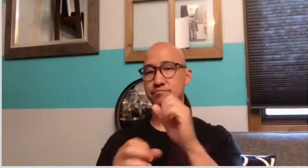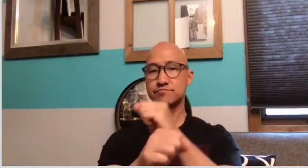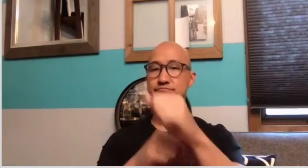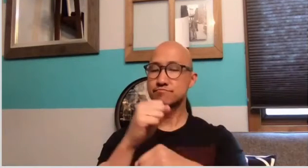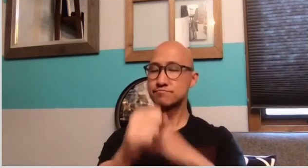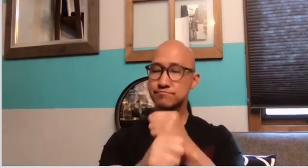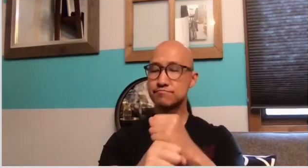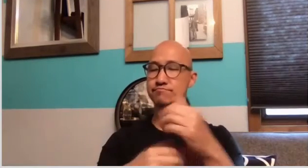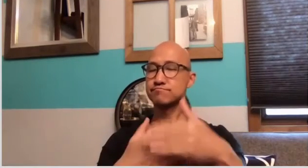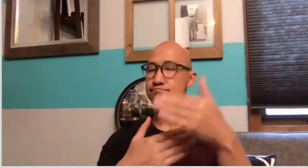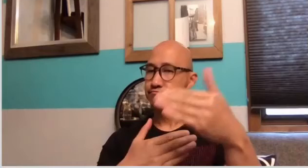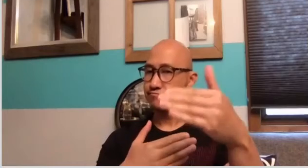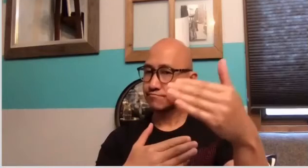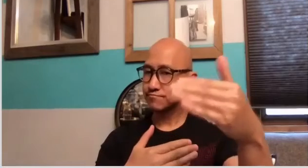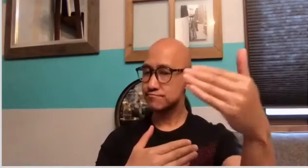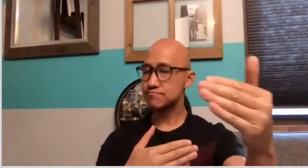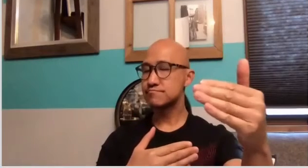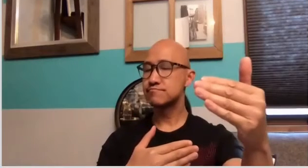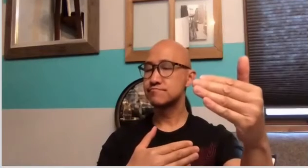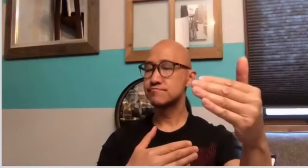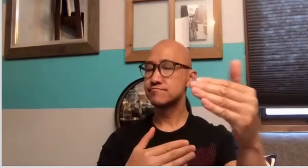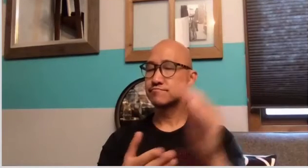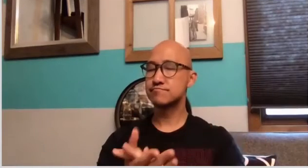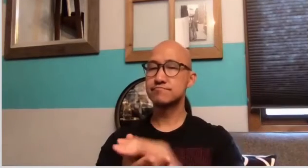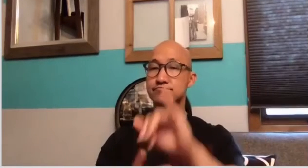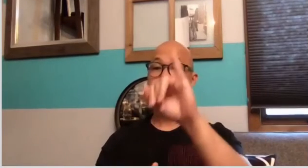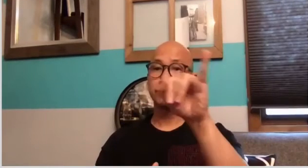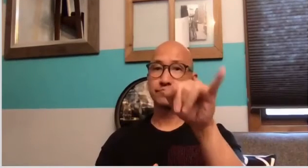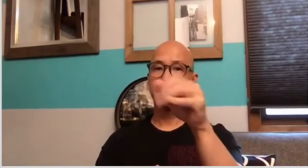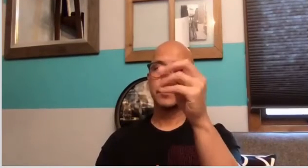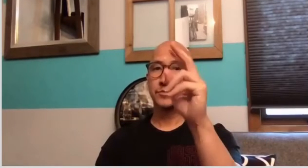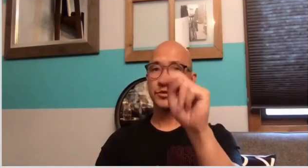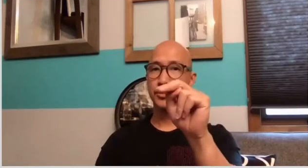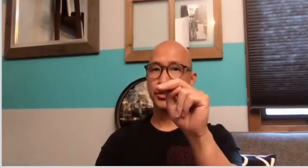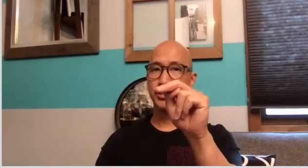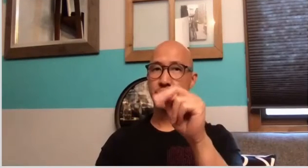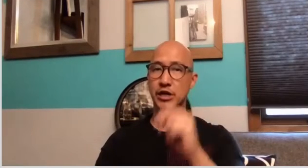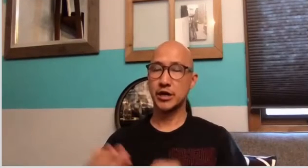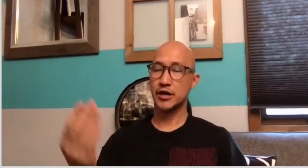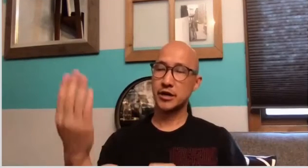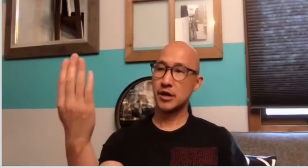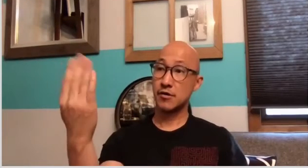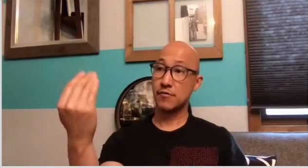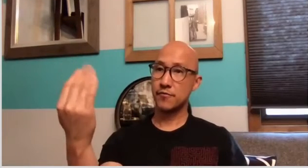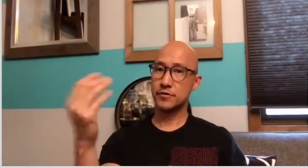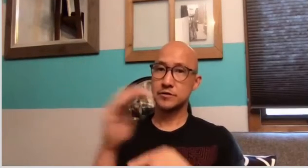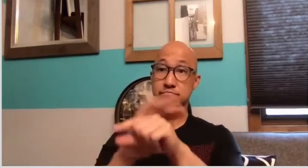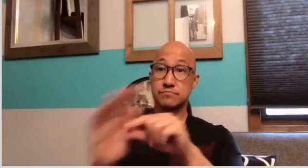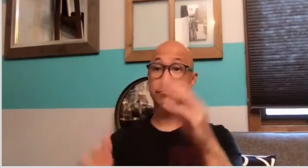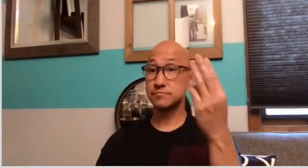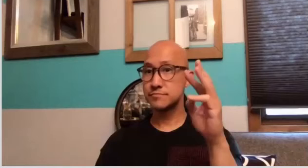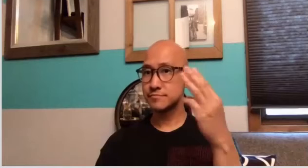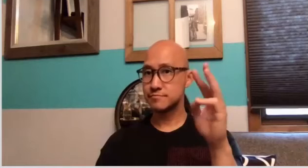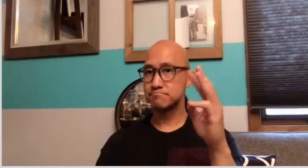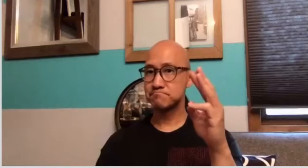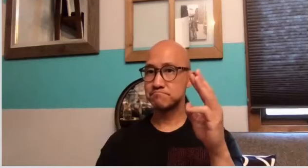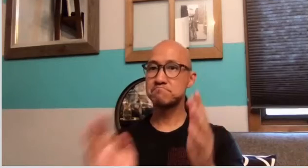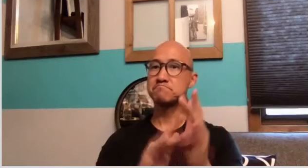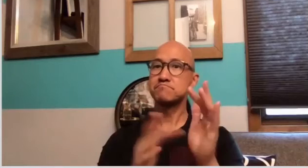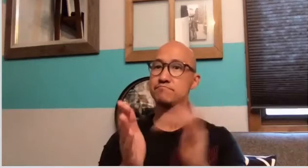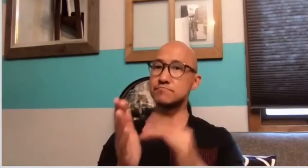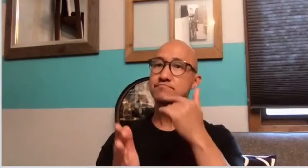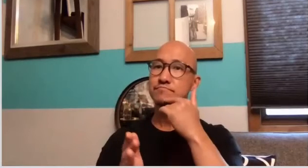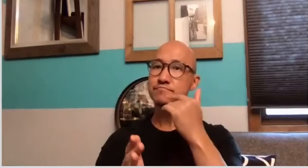John 14:16. And I will ask the Father, and he will give you another helper to be with you